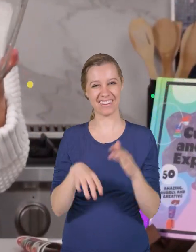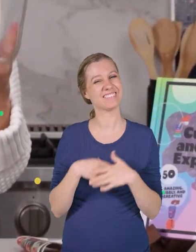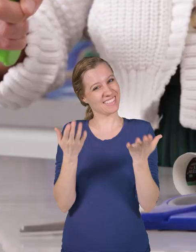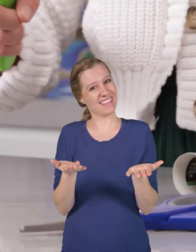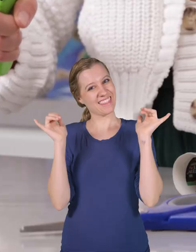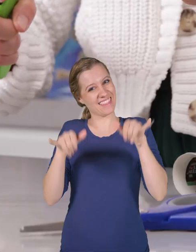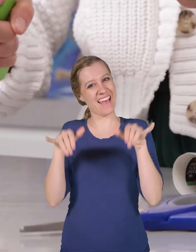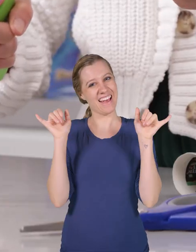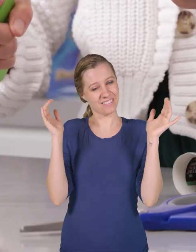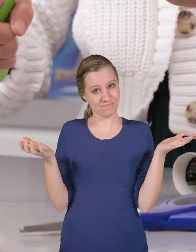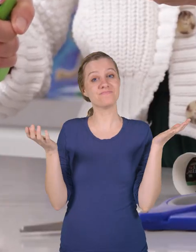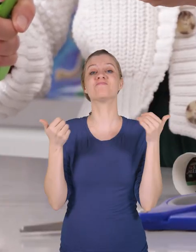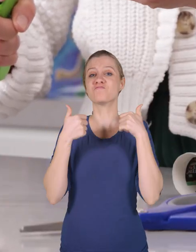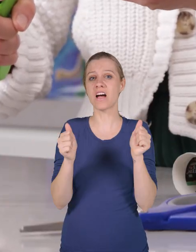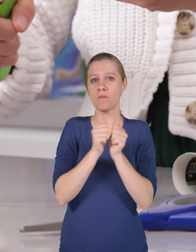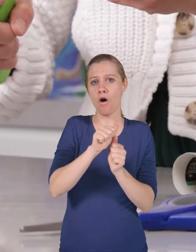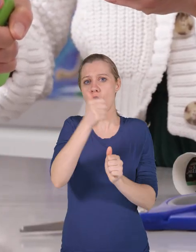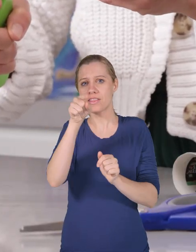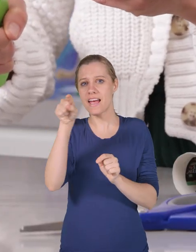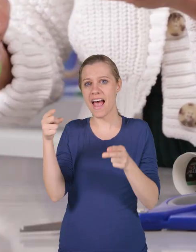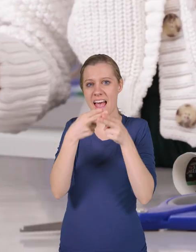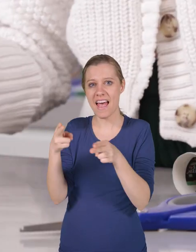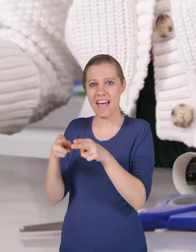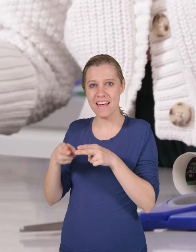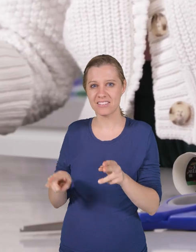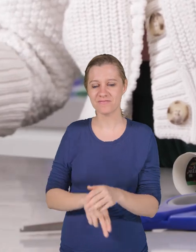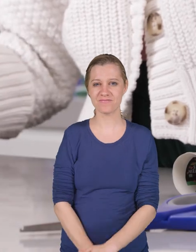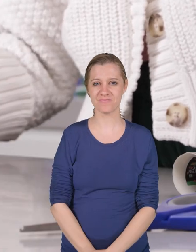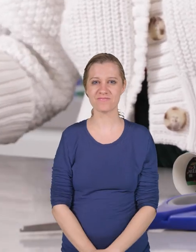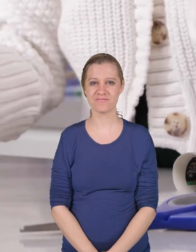There you go. Okay, let's try that with our other eggs.